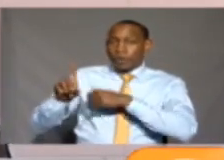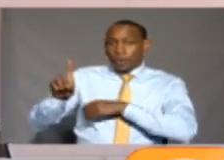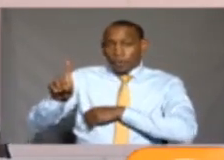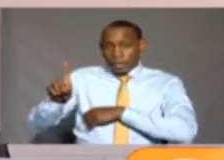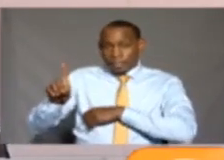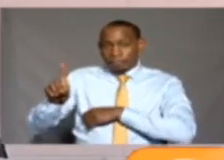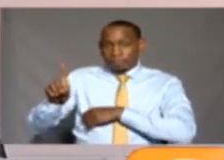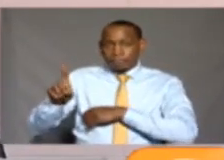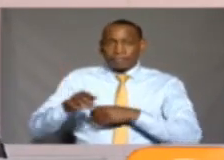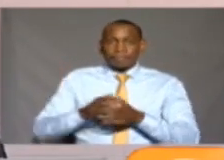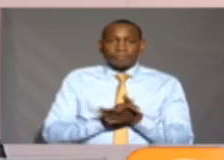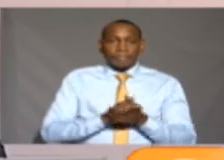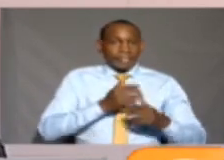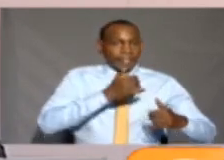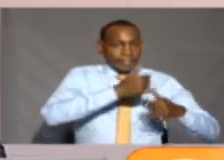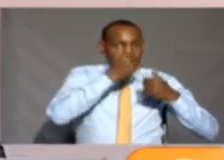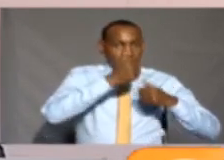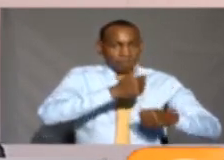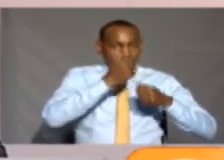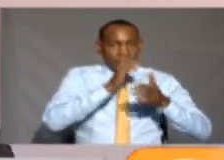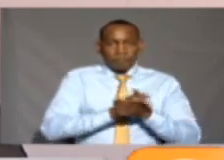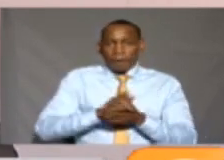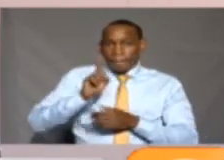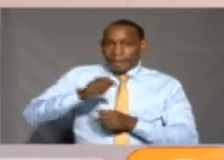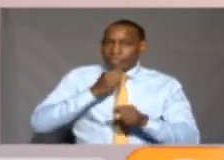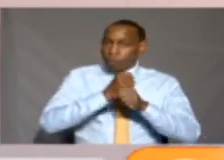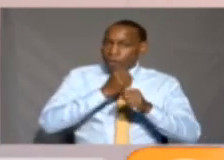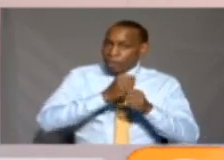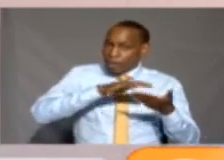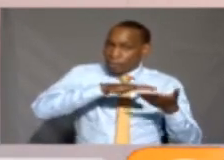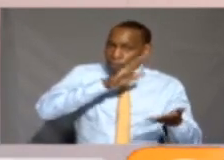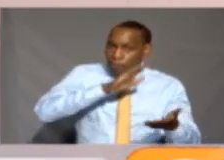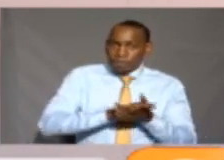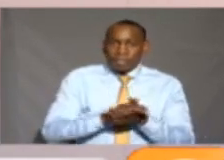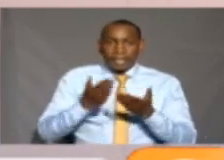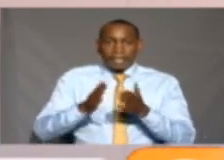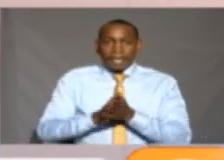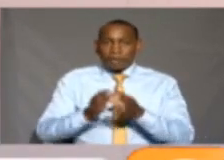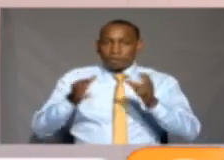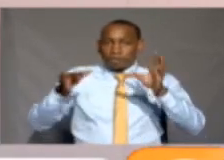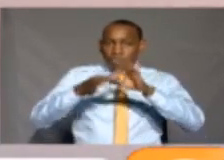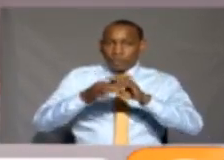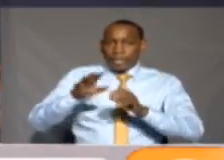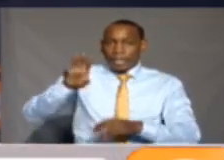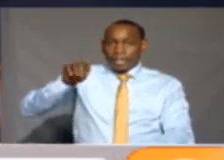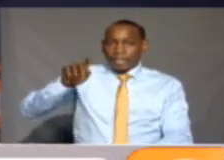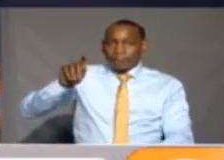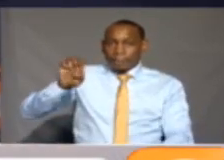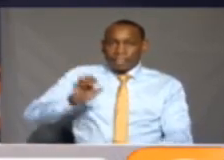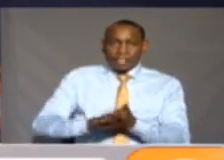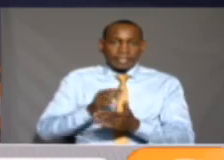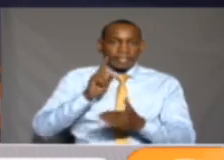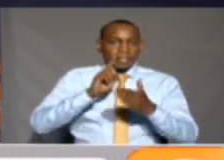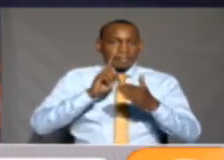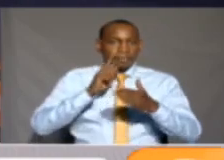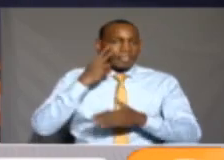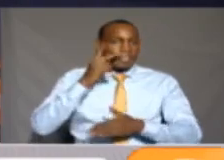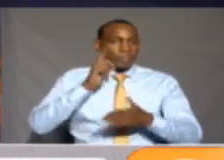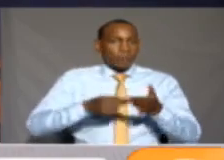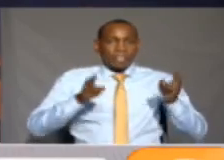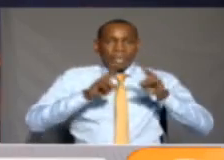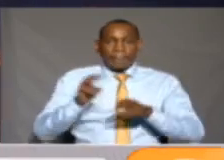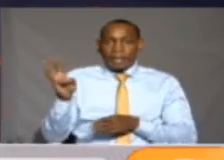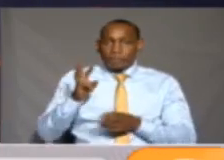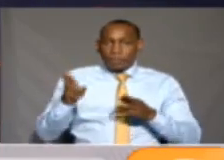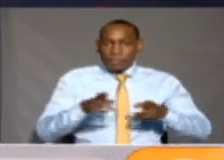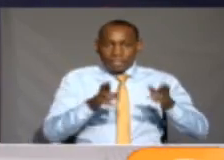lead. Senegal, of course, needs to up their game. But let's listen in to Mike Okenye. Let's see what's happening at Whiskey